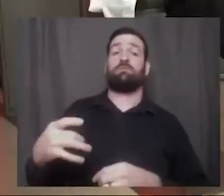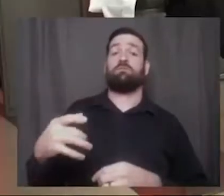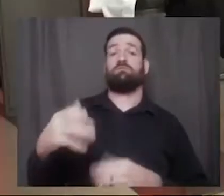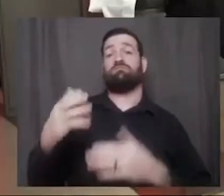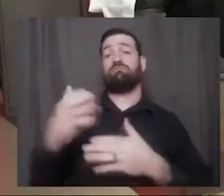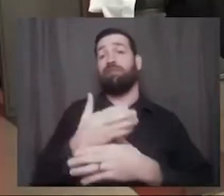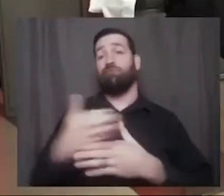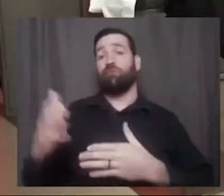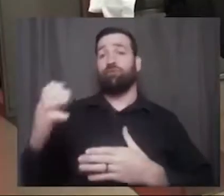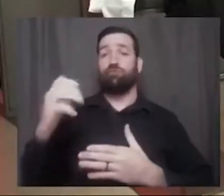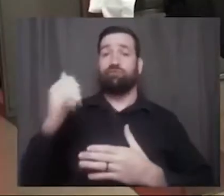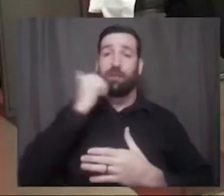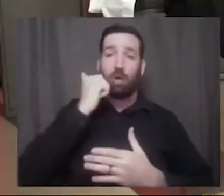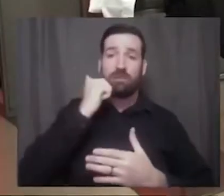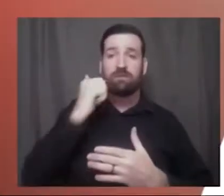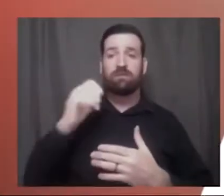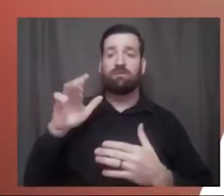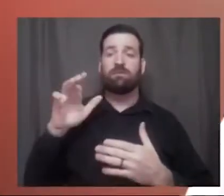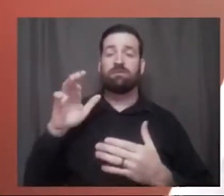right?